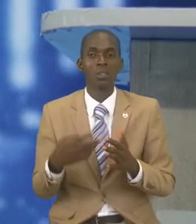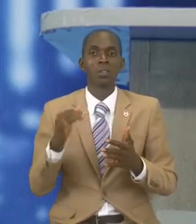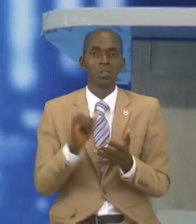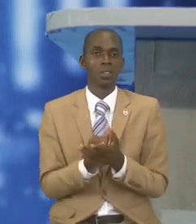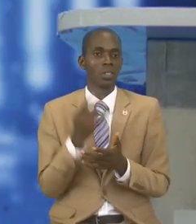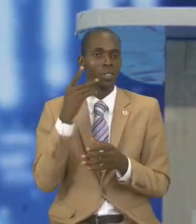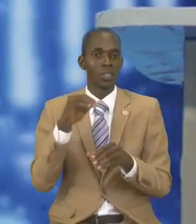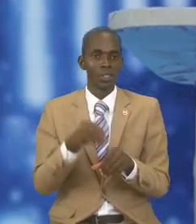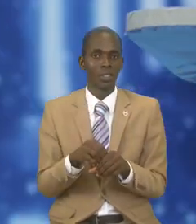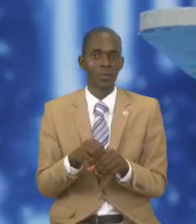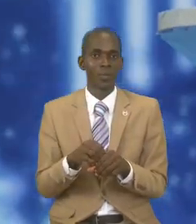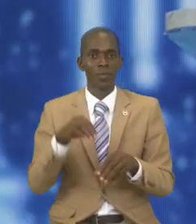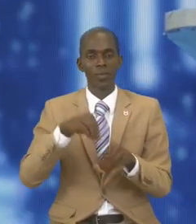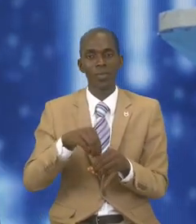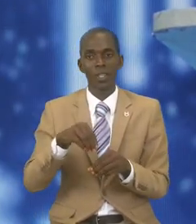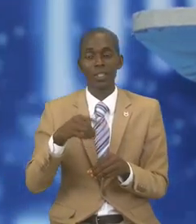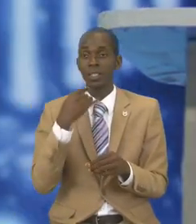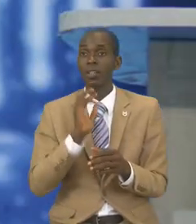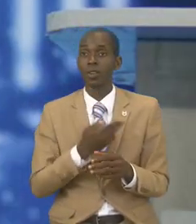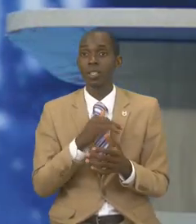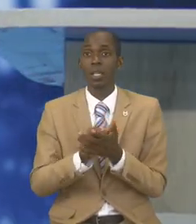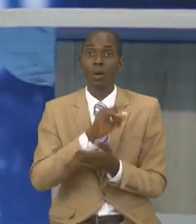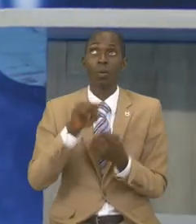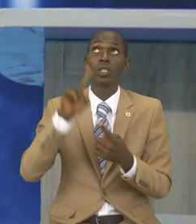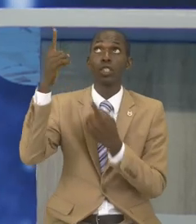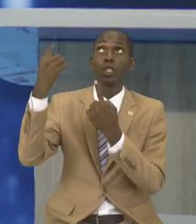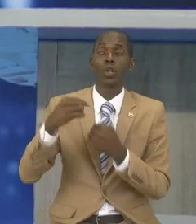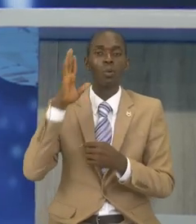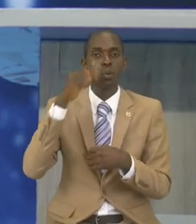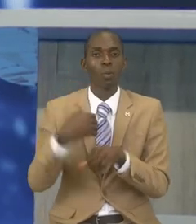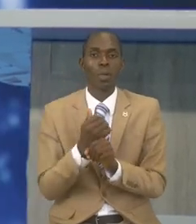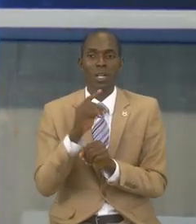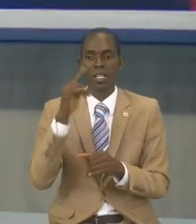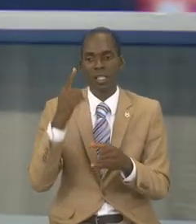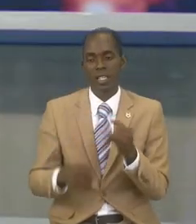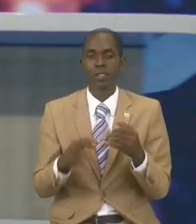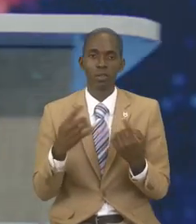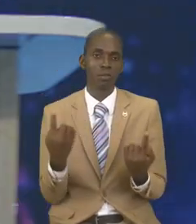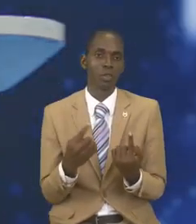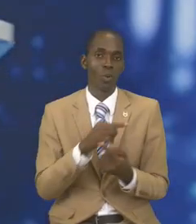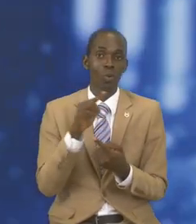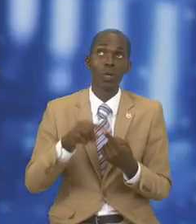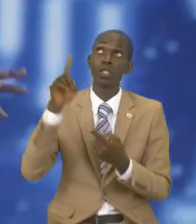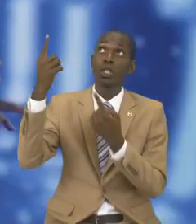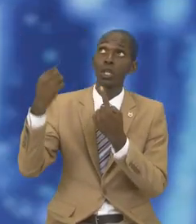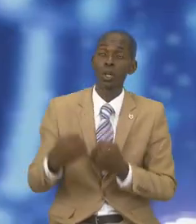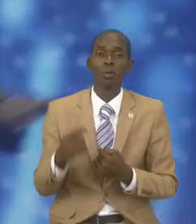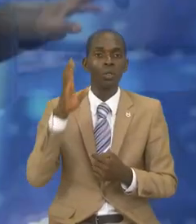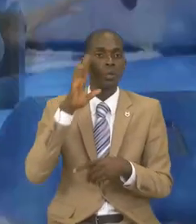verse 24, when he comes, he'll make an end of sin. When he comes, he'll put all